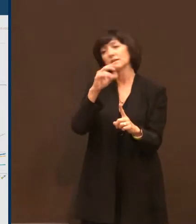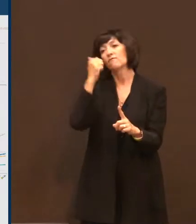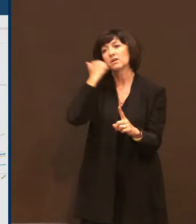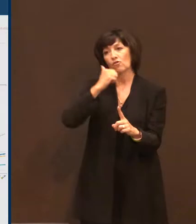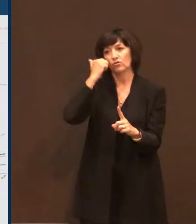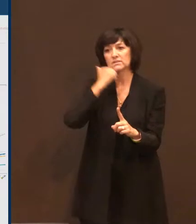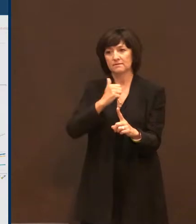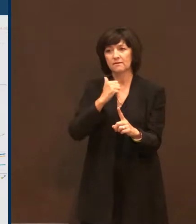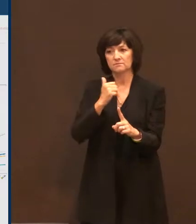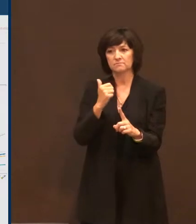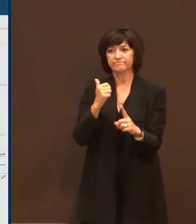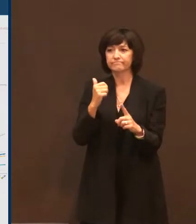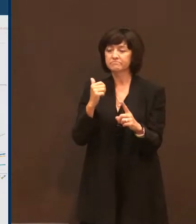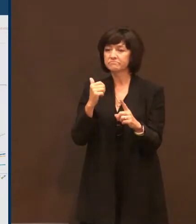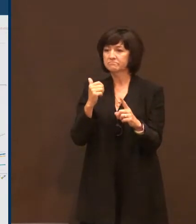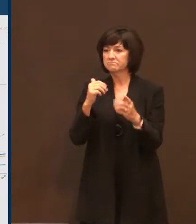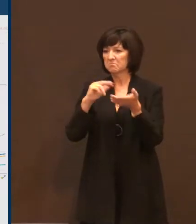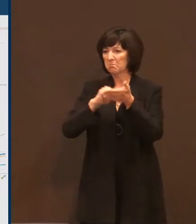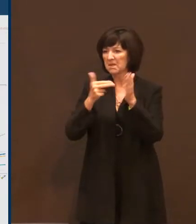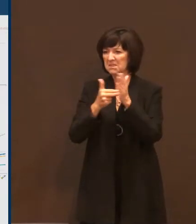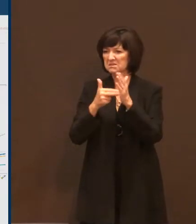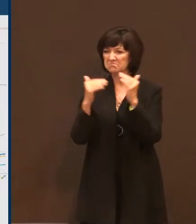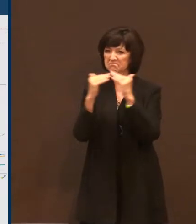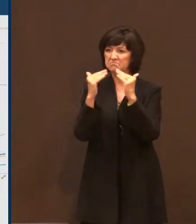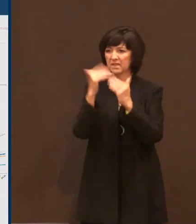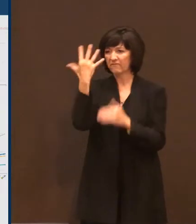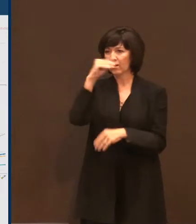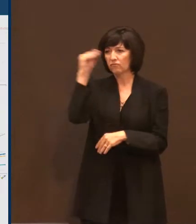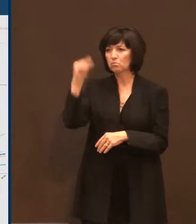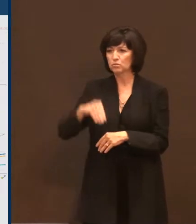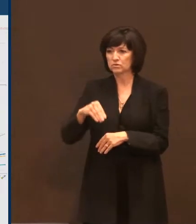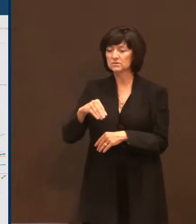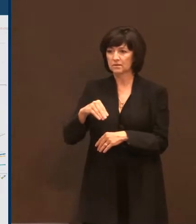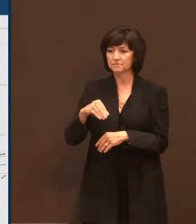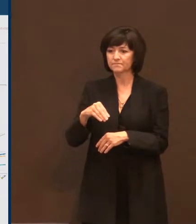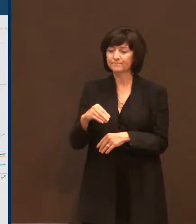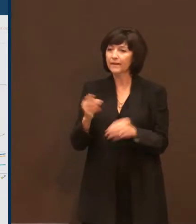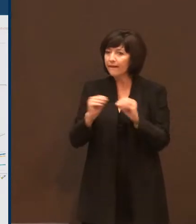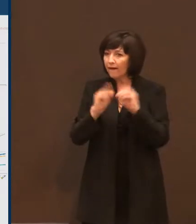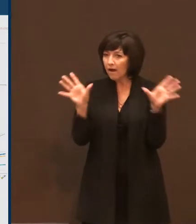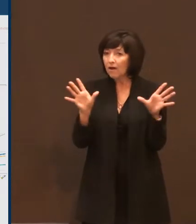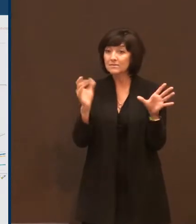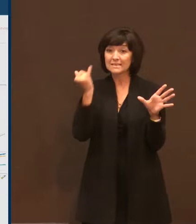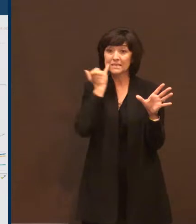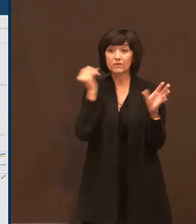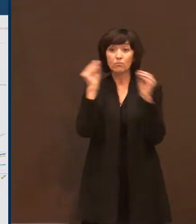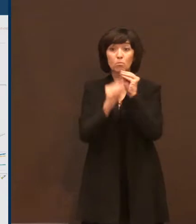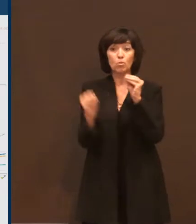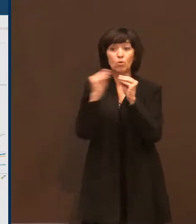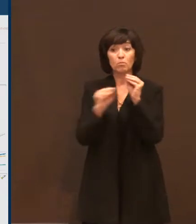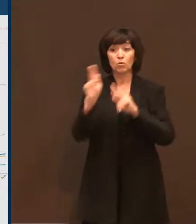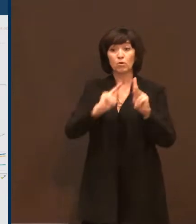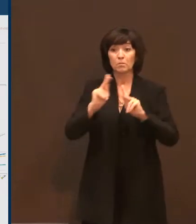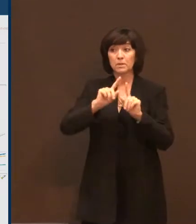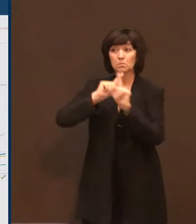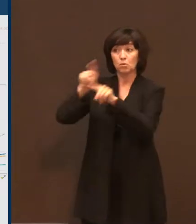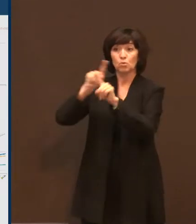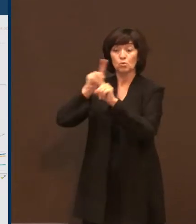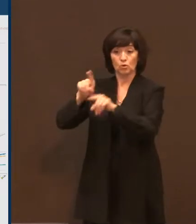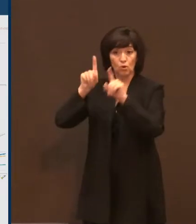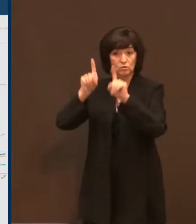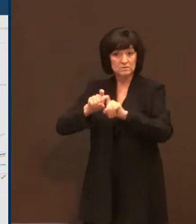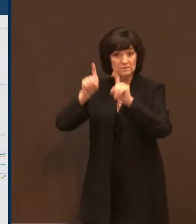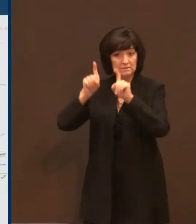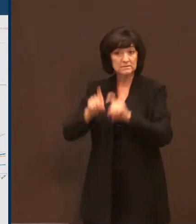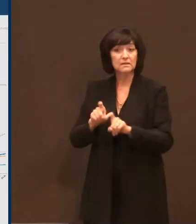positive. Obviously, the more tests that we do, as long as you keep that percent positive under 5%, you're